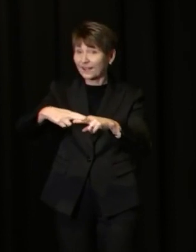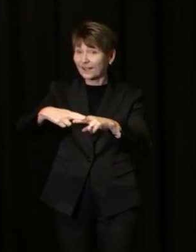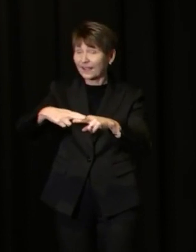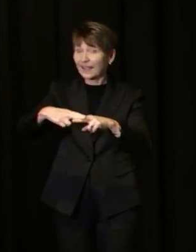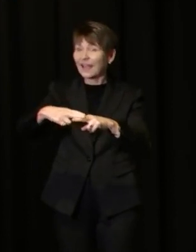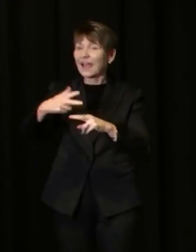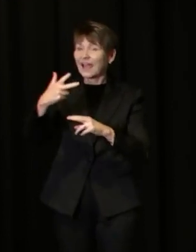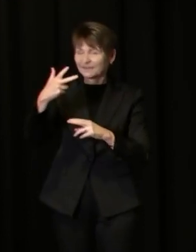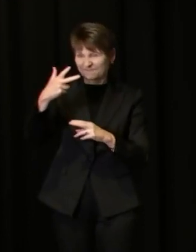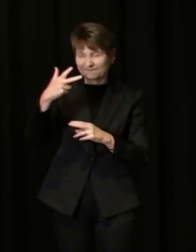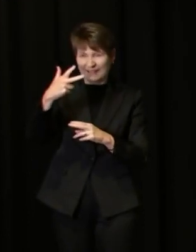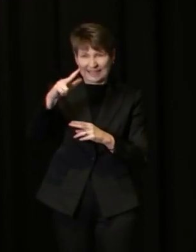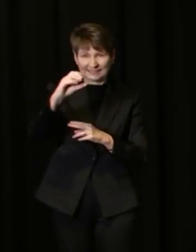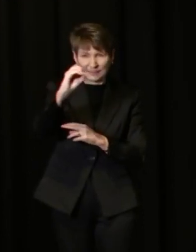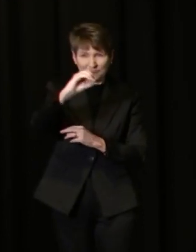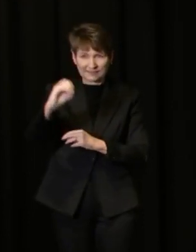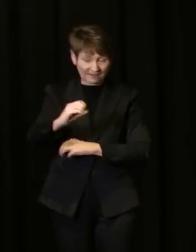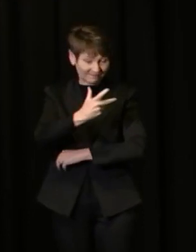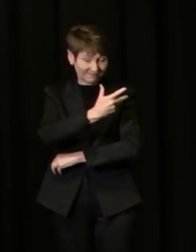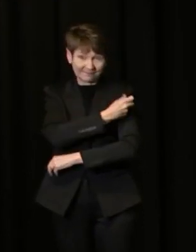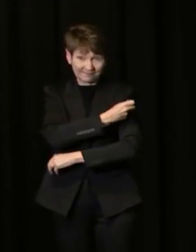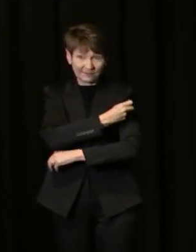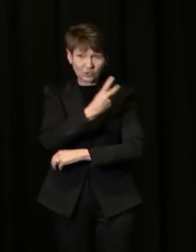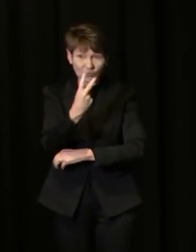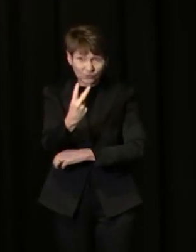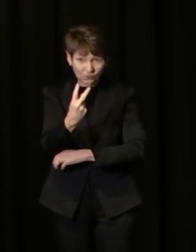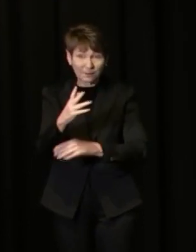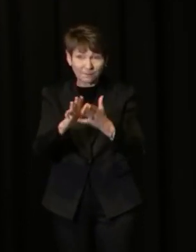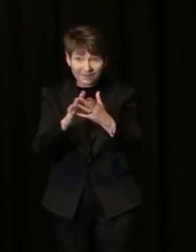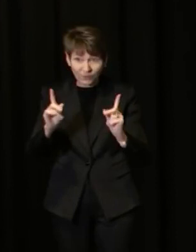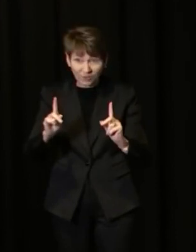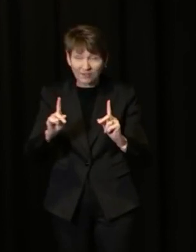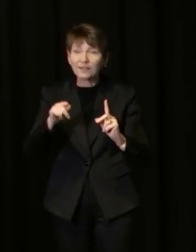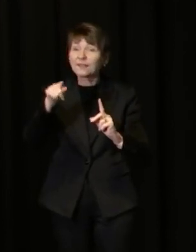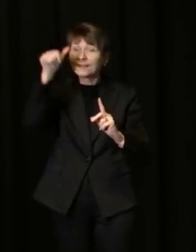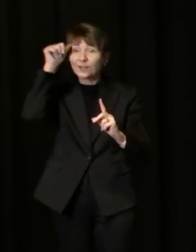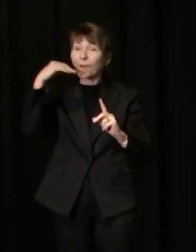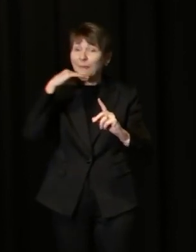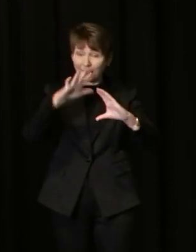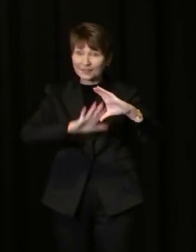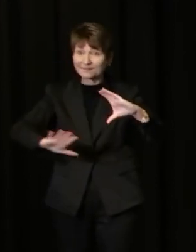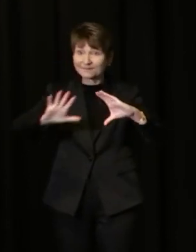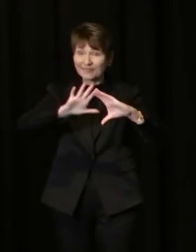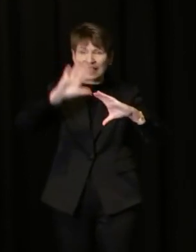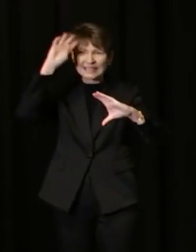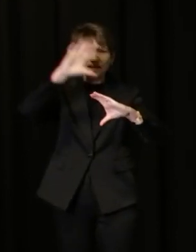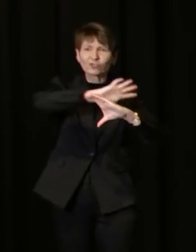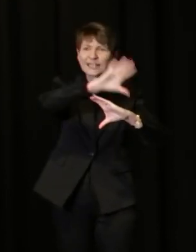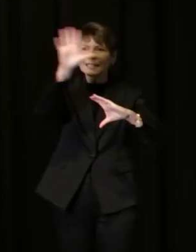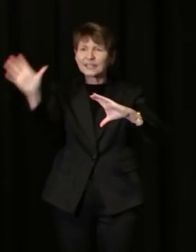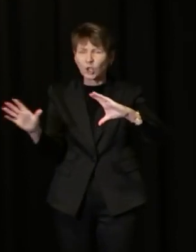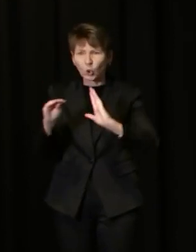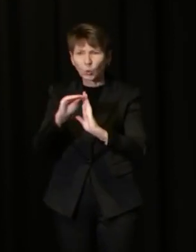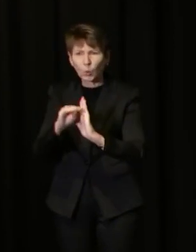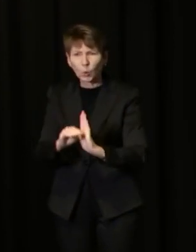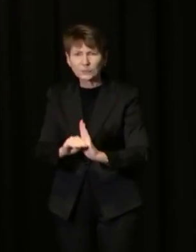settings, so one set of rules that covers the entire state, freedom of movement across the entire state, and many other things that Martin will go